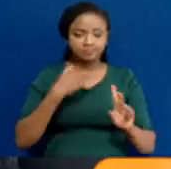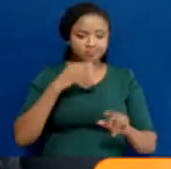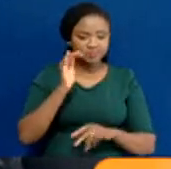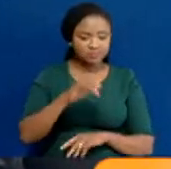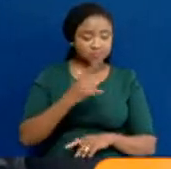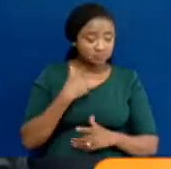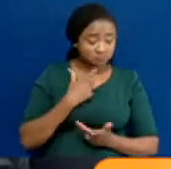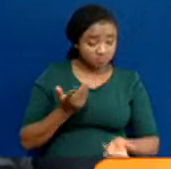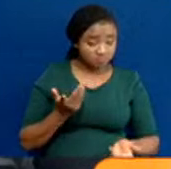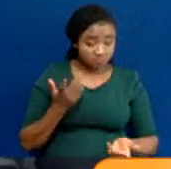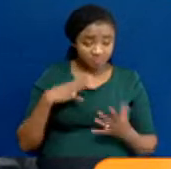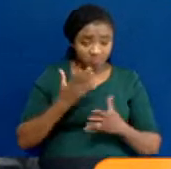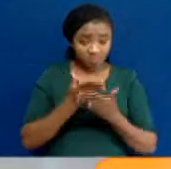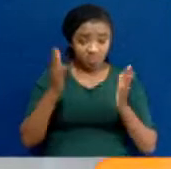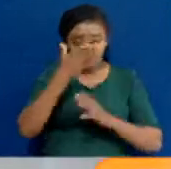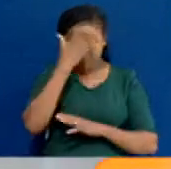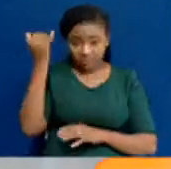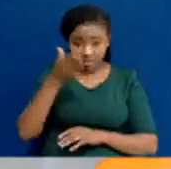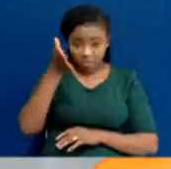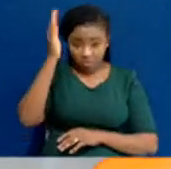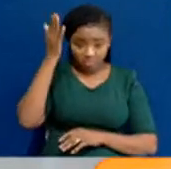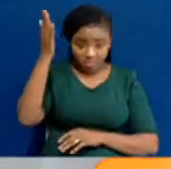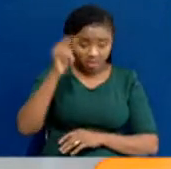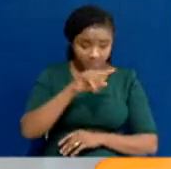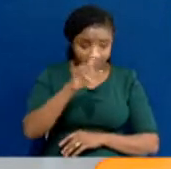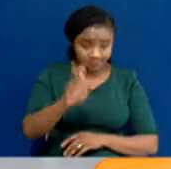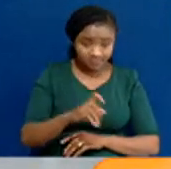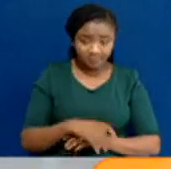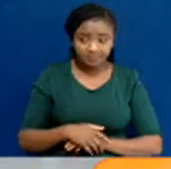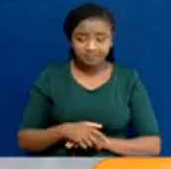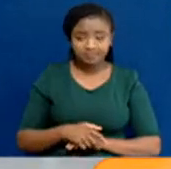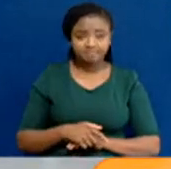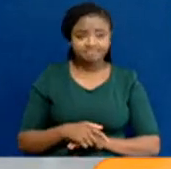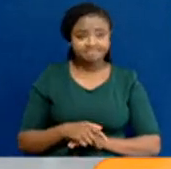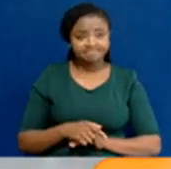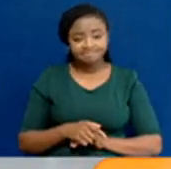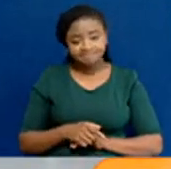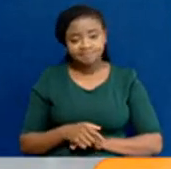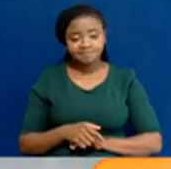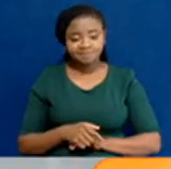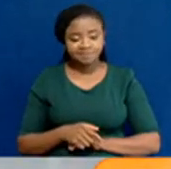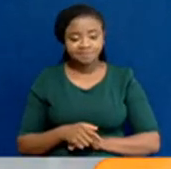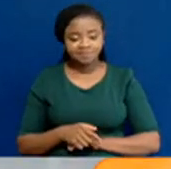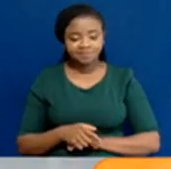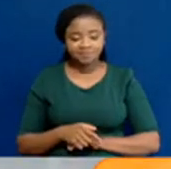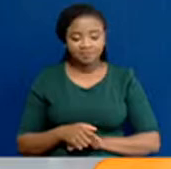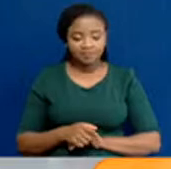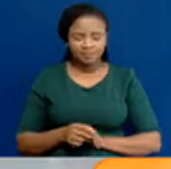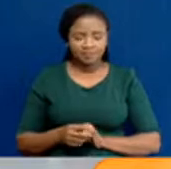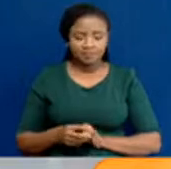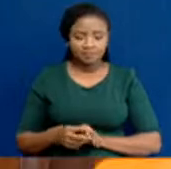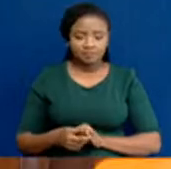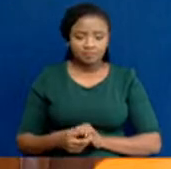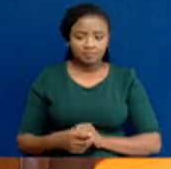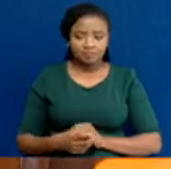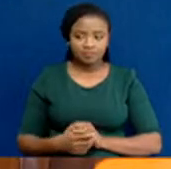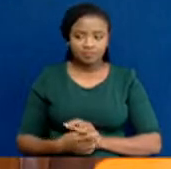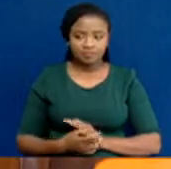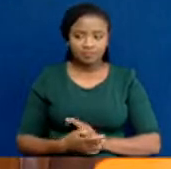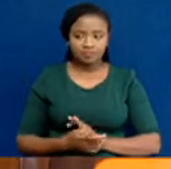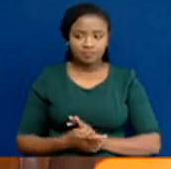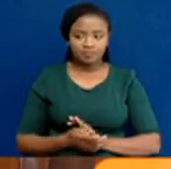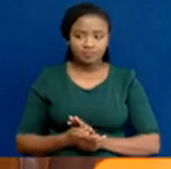point? No, I don't say, no may not be an answer, but in a way, we